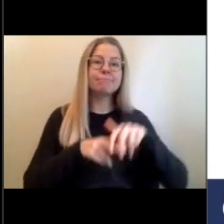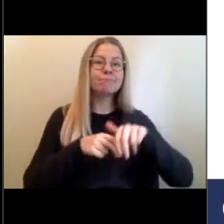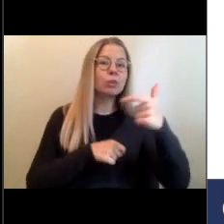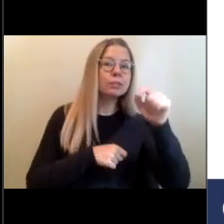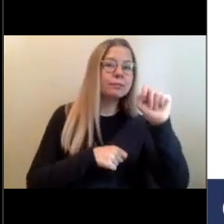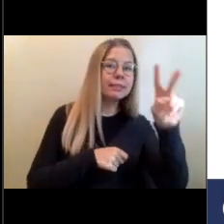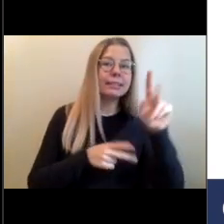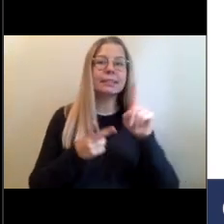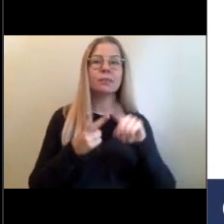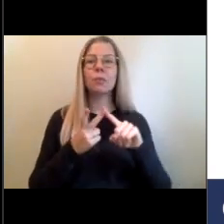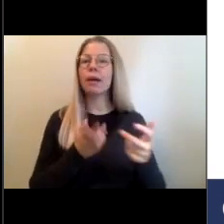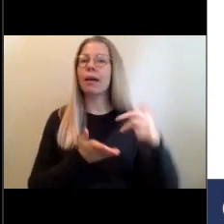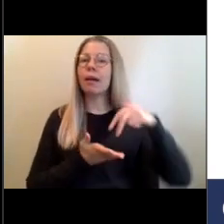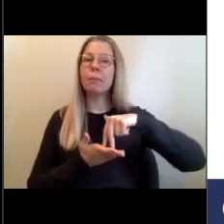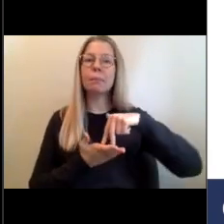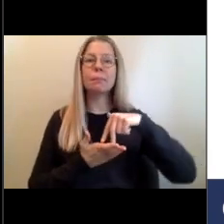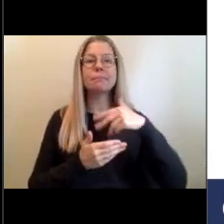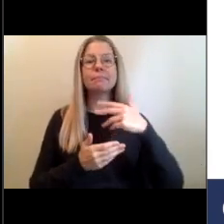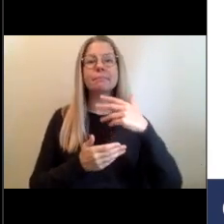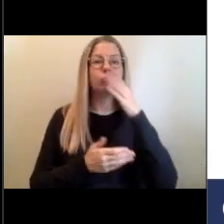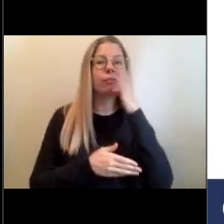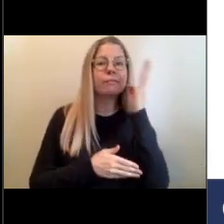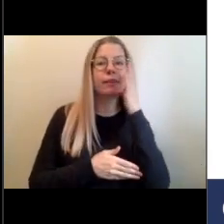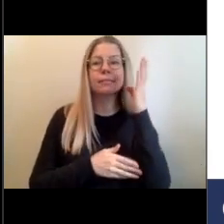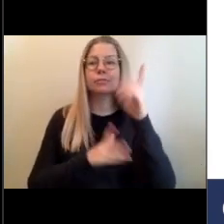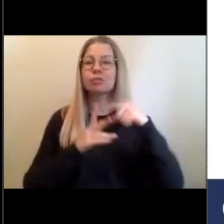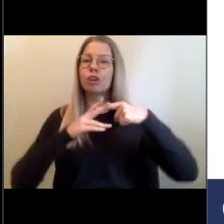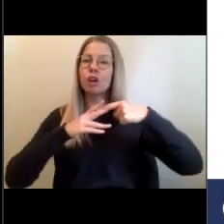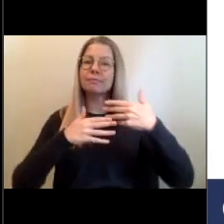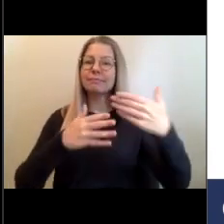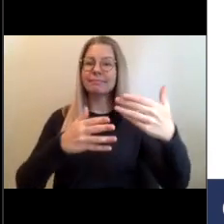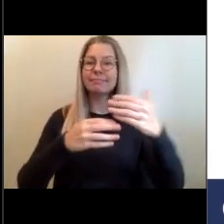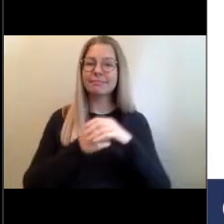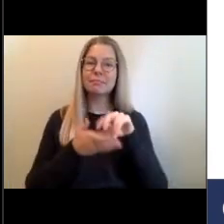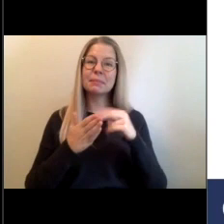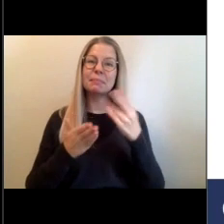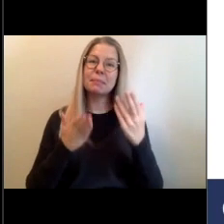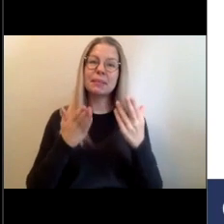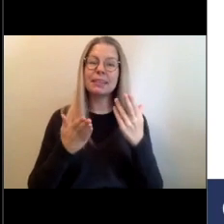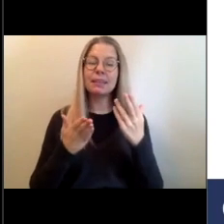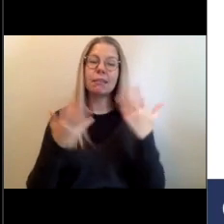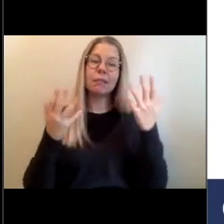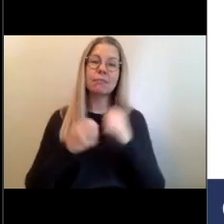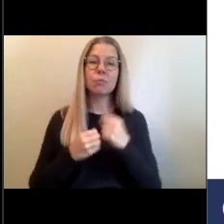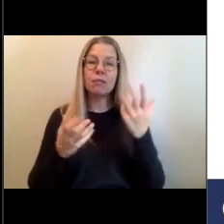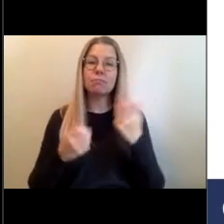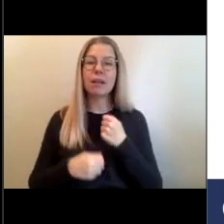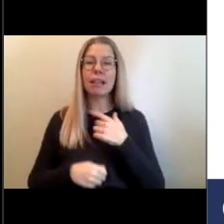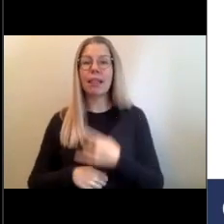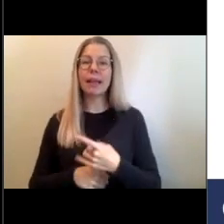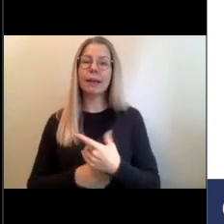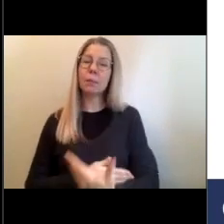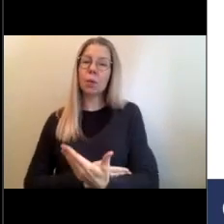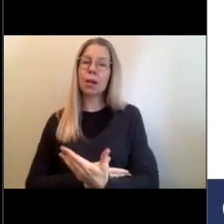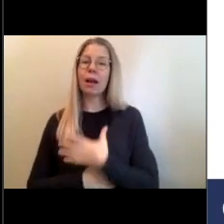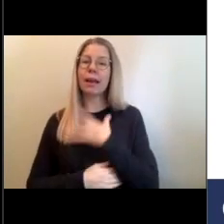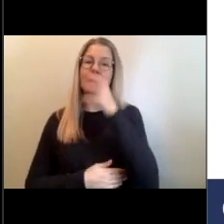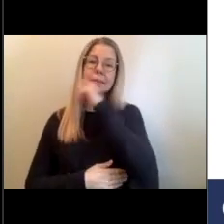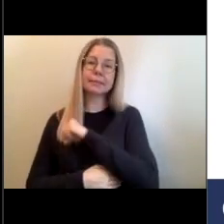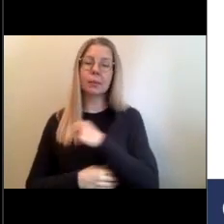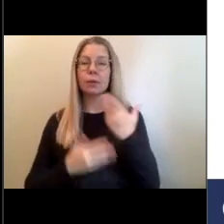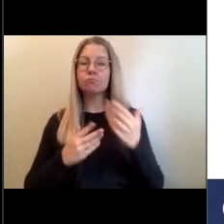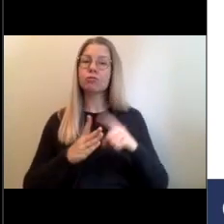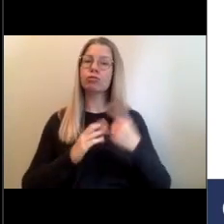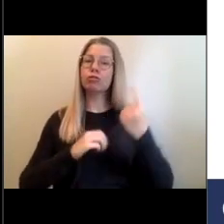day. We might think of this as a normal thing. Well, I guess I'm an early bird now, and I just like the early mornings. But the truth is that